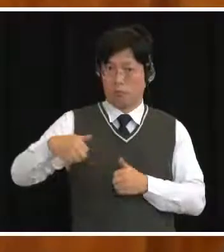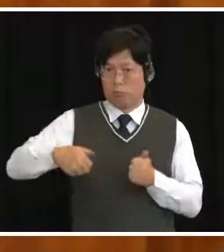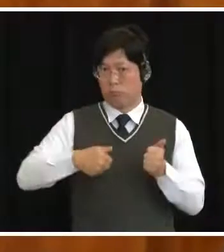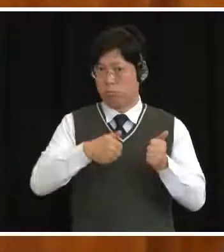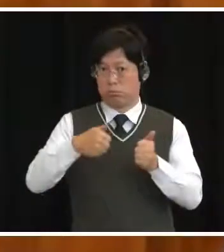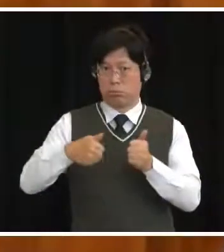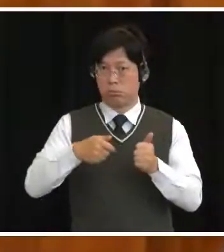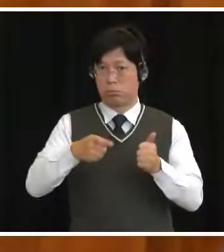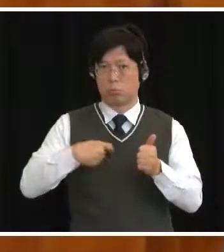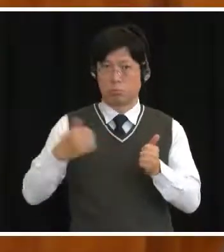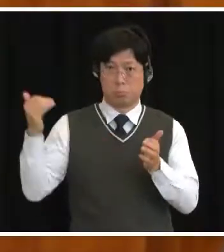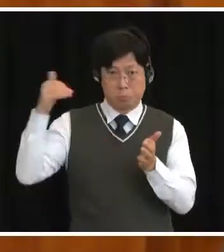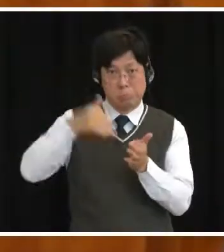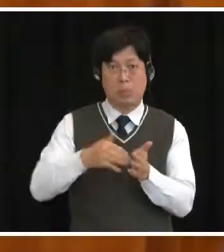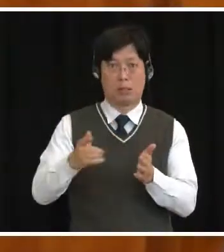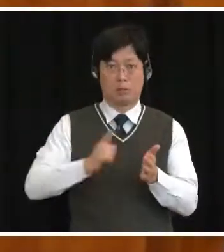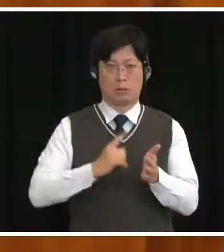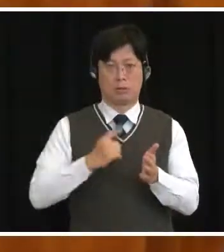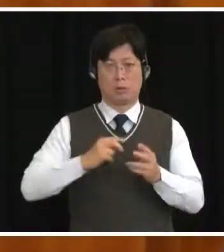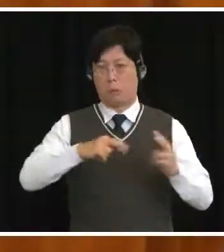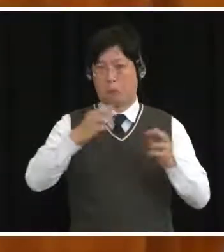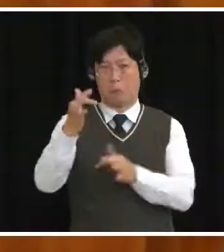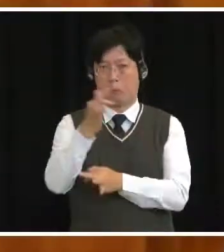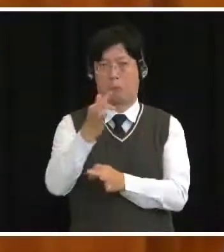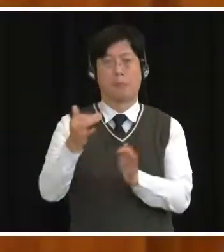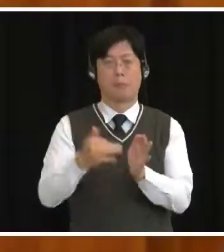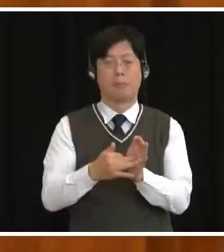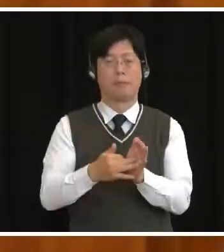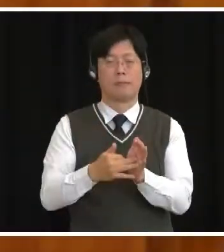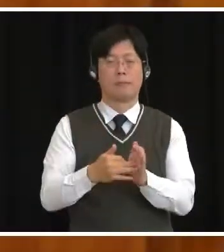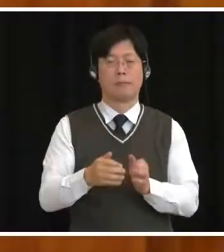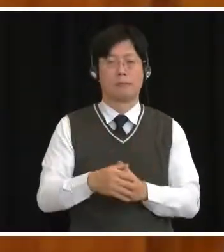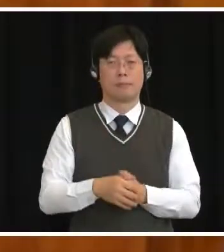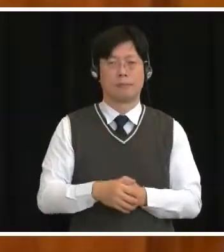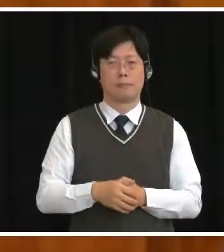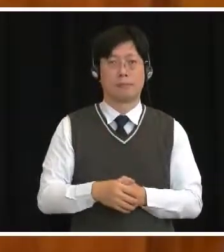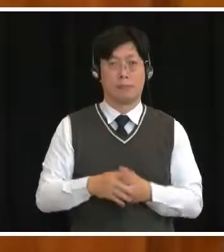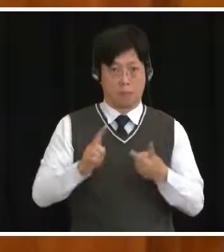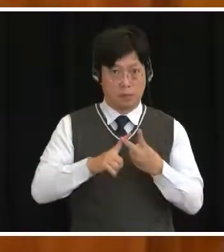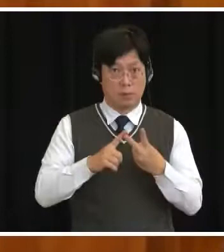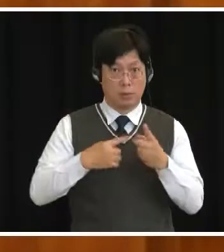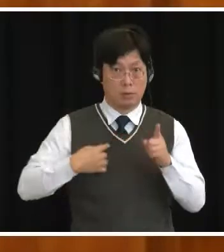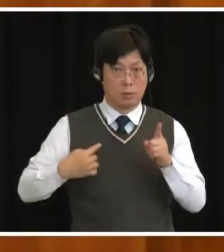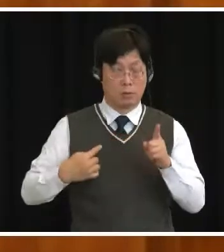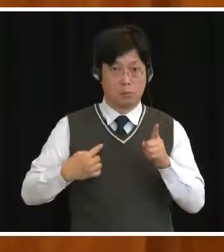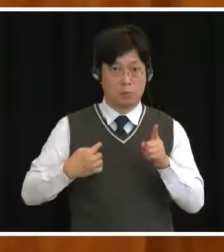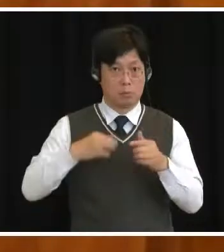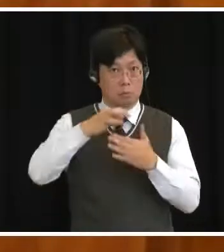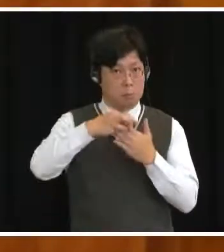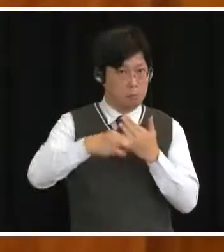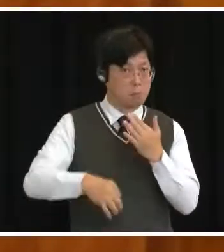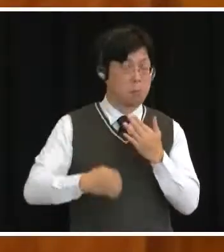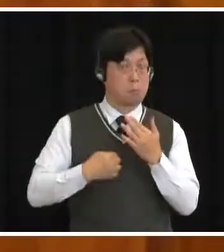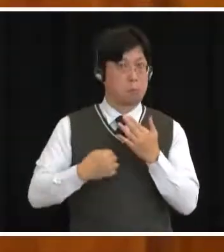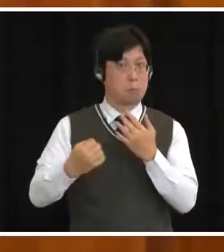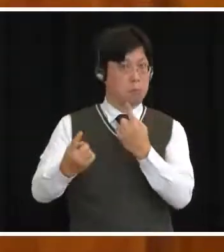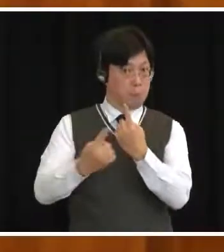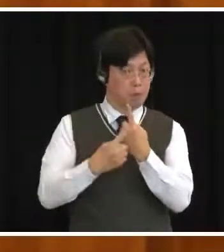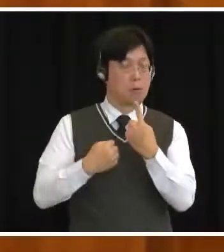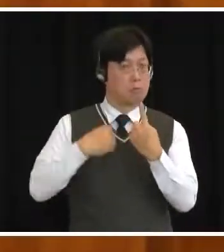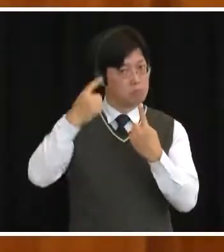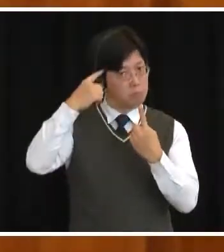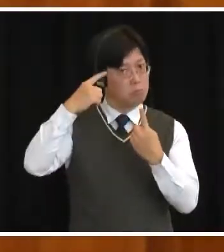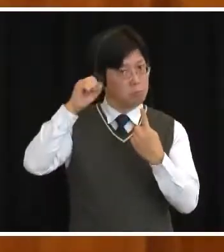ask government agencies to improve, and we will follow up with the following measures that they may